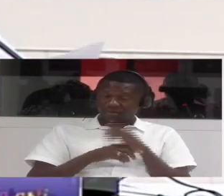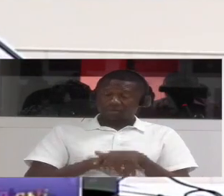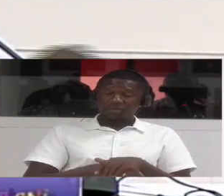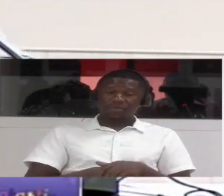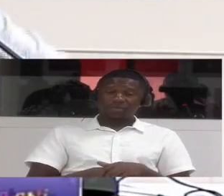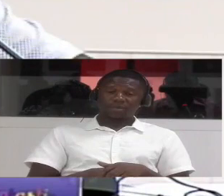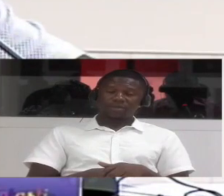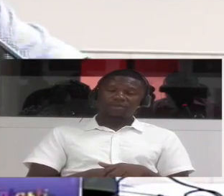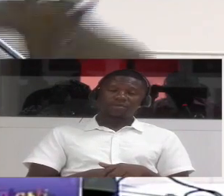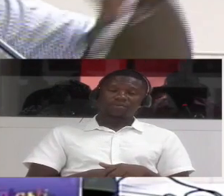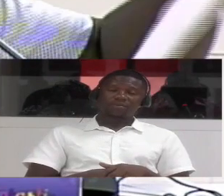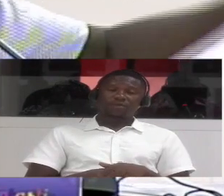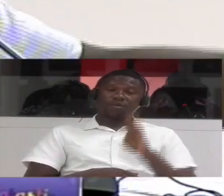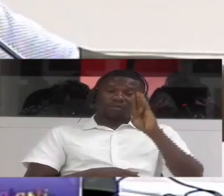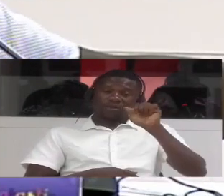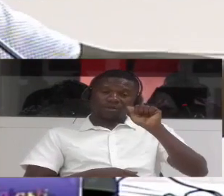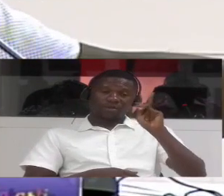November 2016. Bakary and